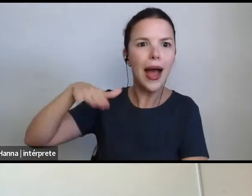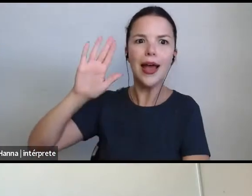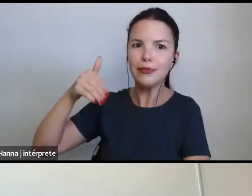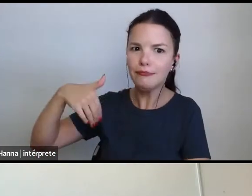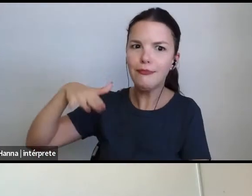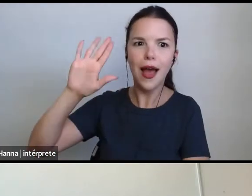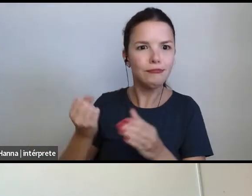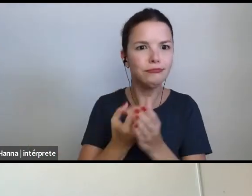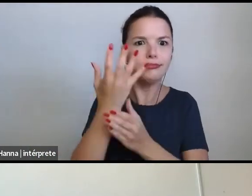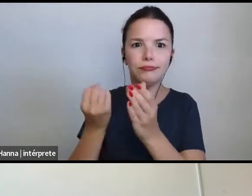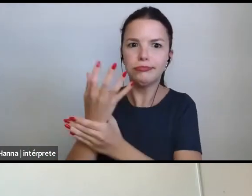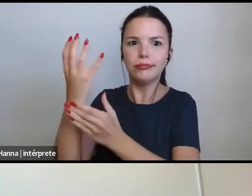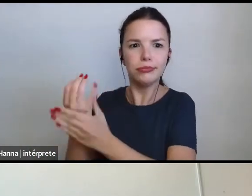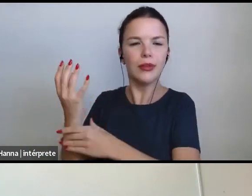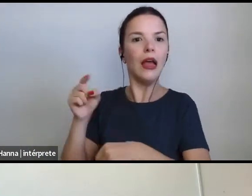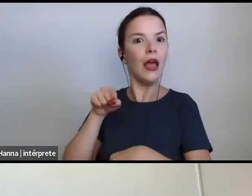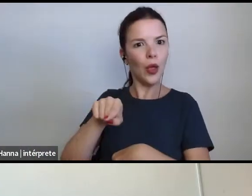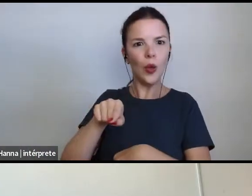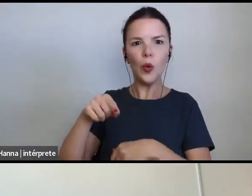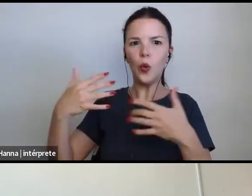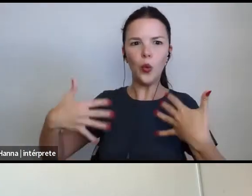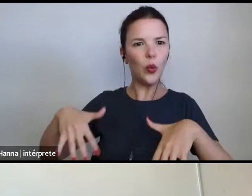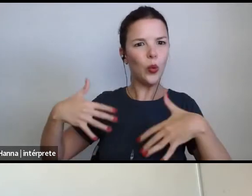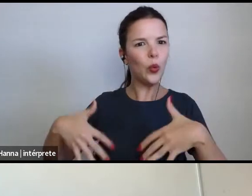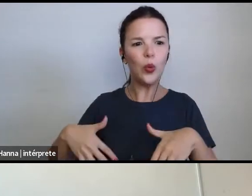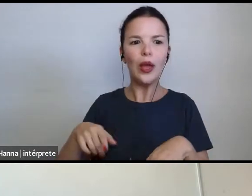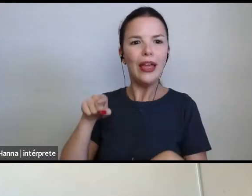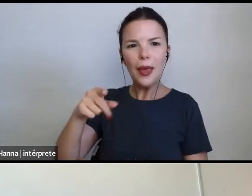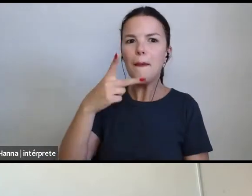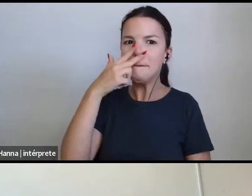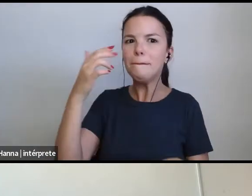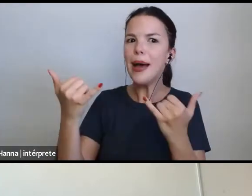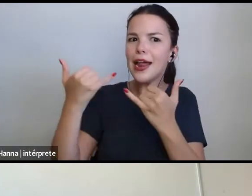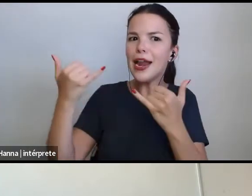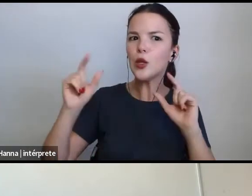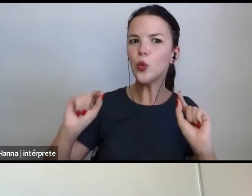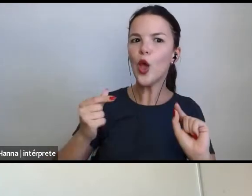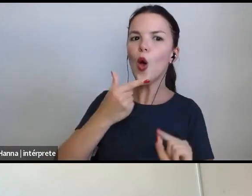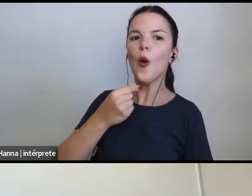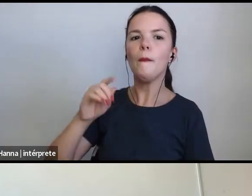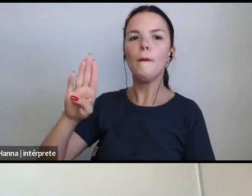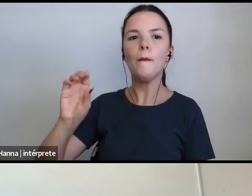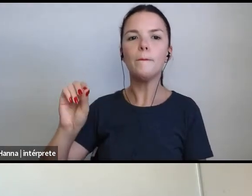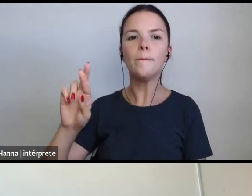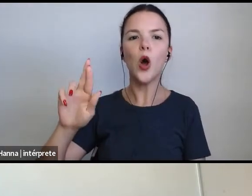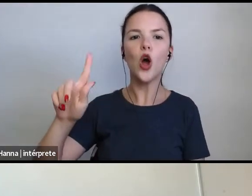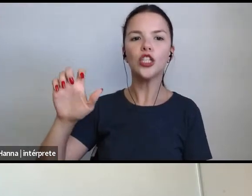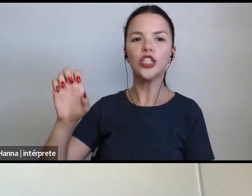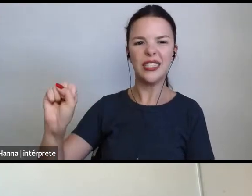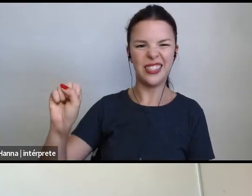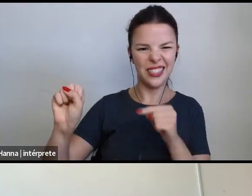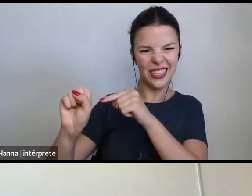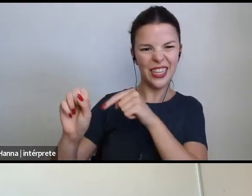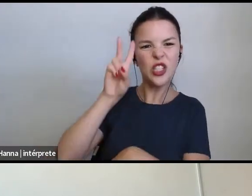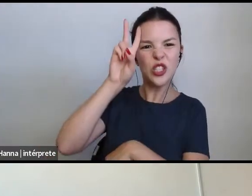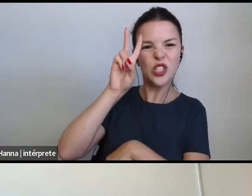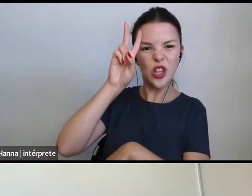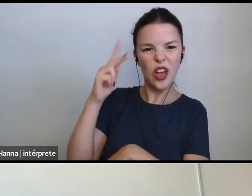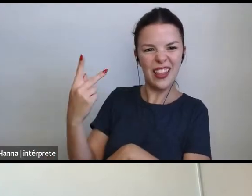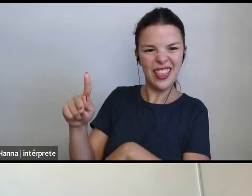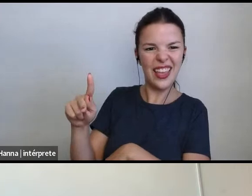close to the one Borges relates on that story, on that